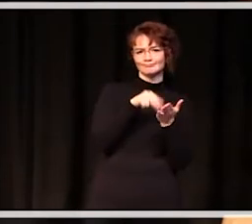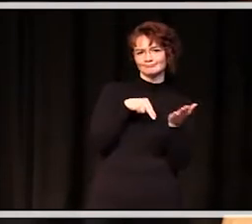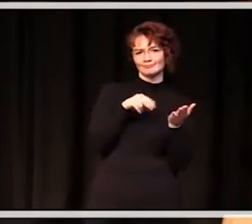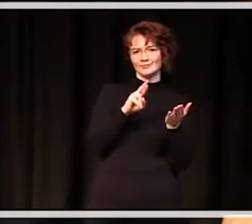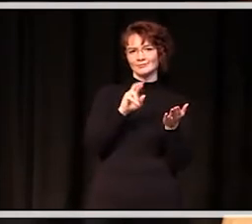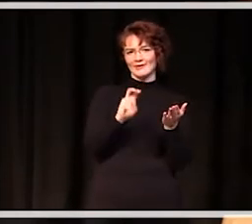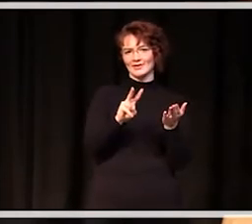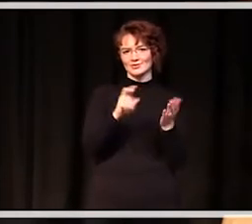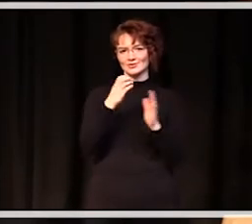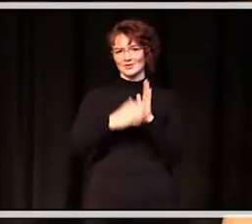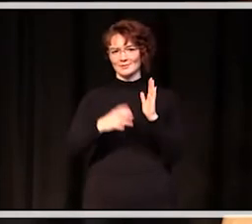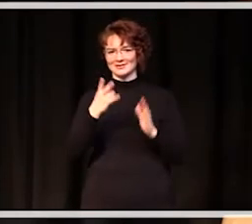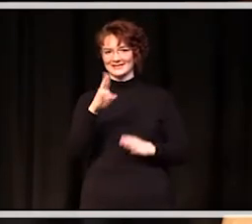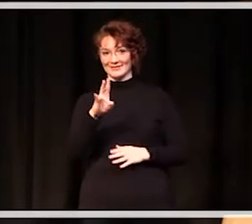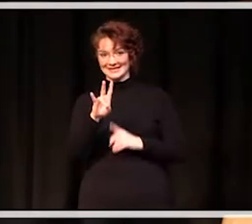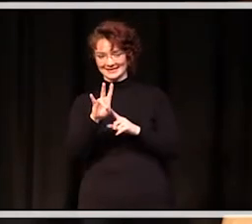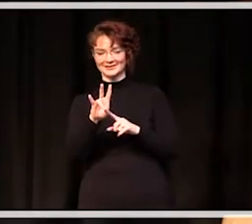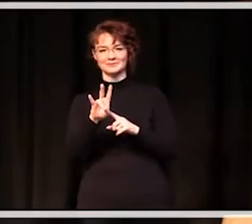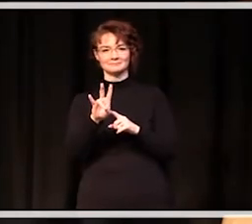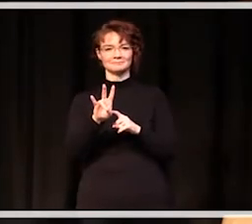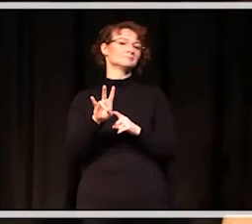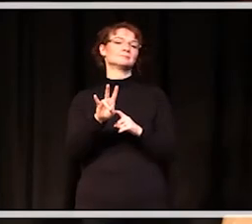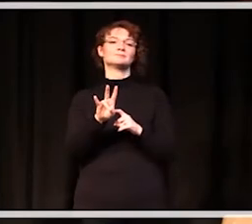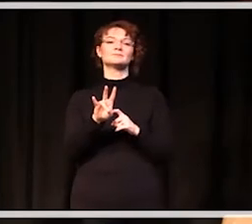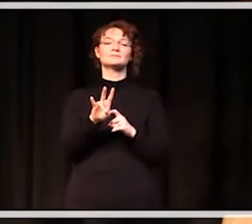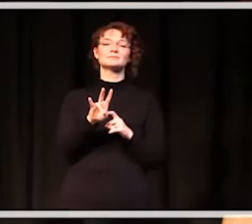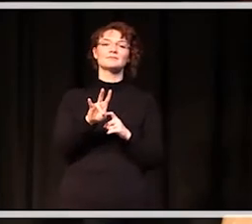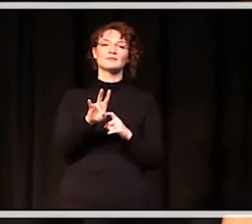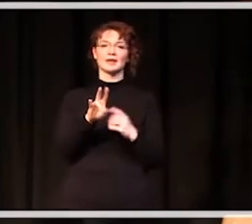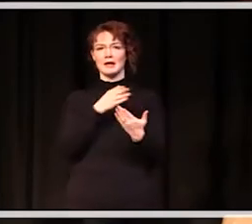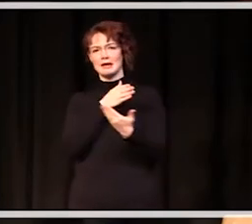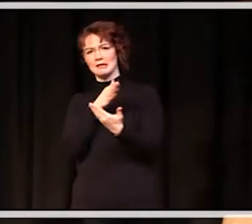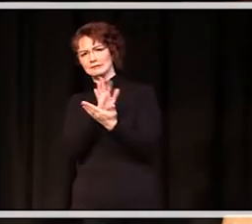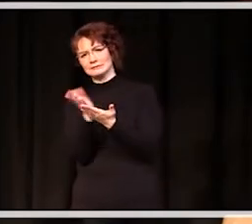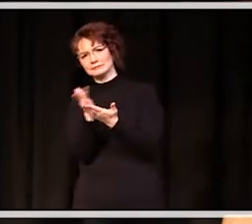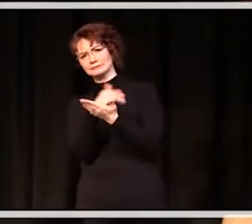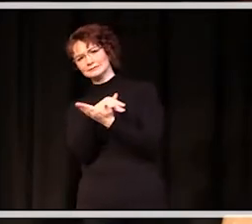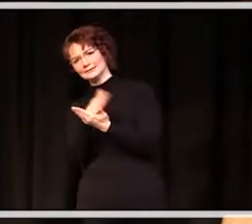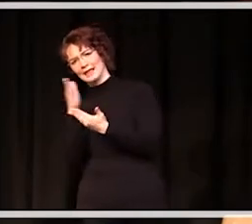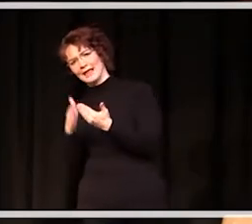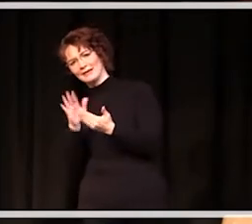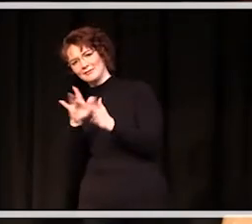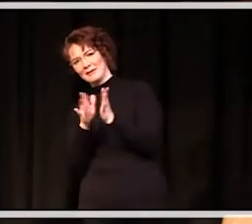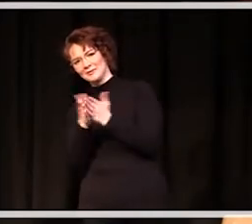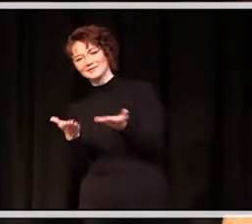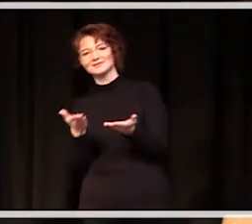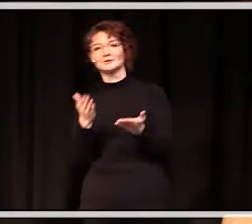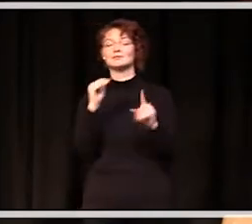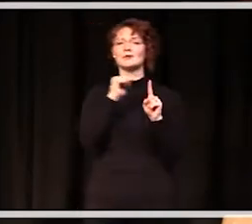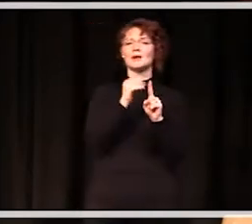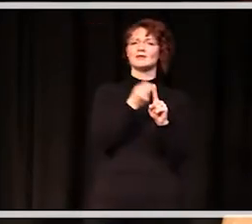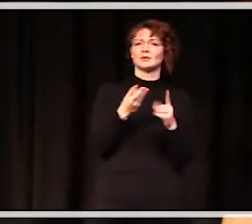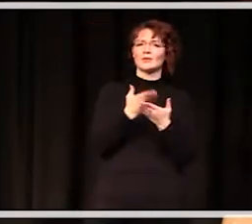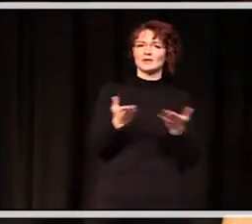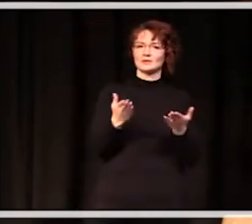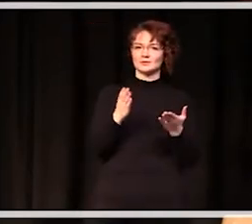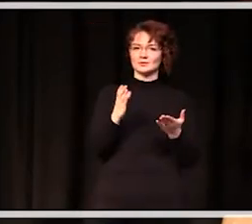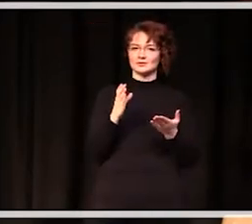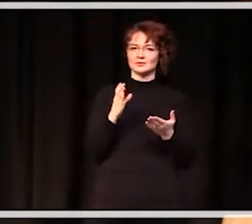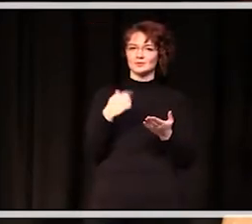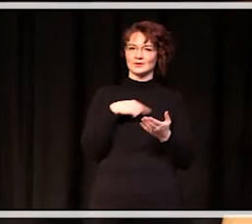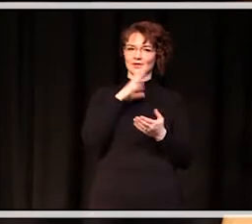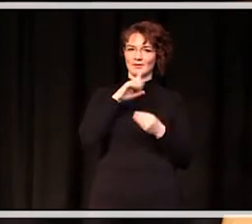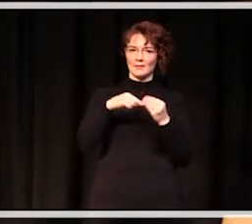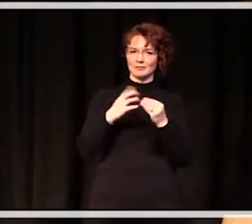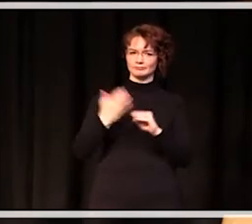there to Revelation 17. It's almost to the end of the Bible. Let me just remind you of a few things that Chrissy talked about early on